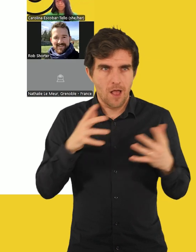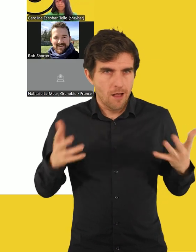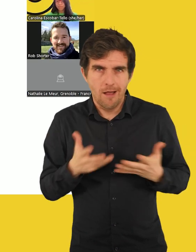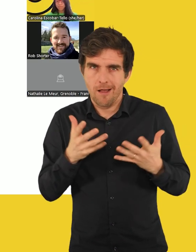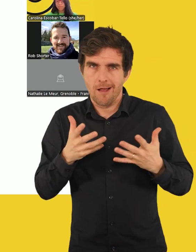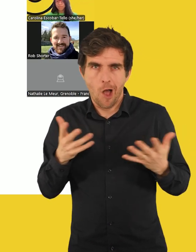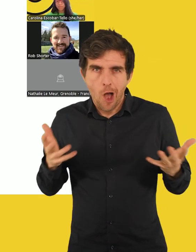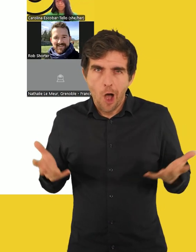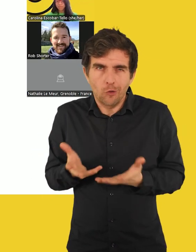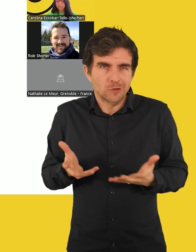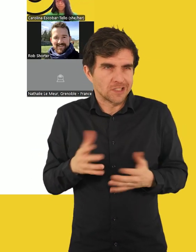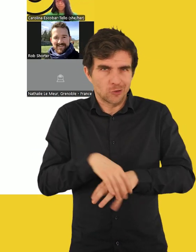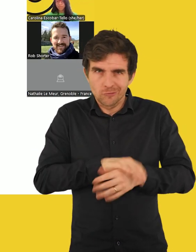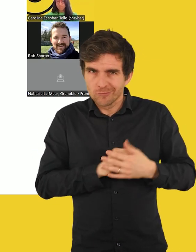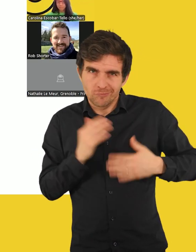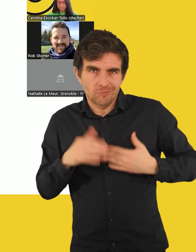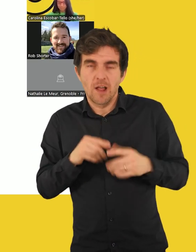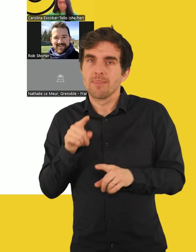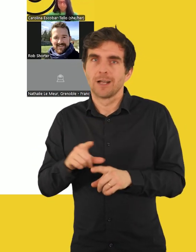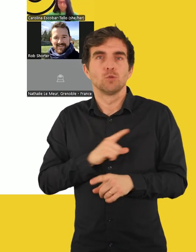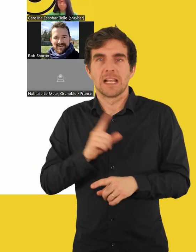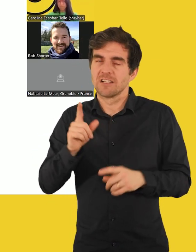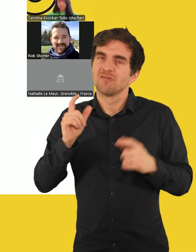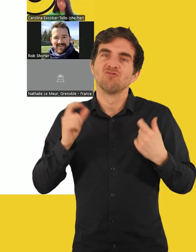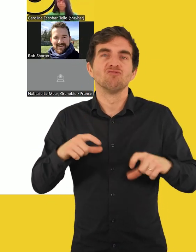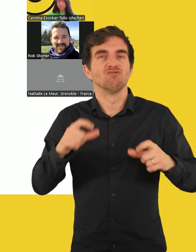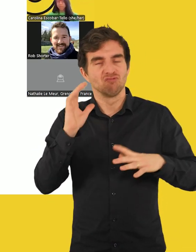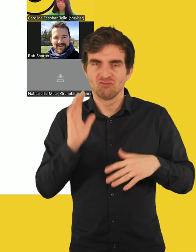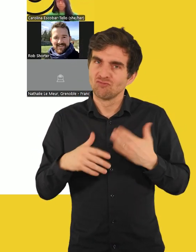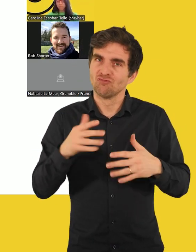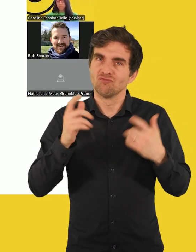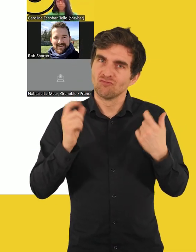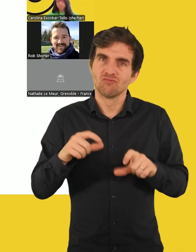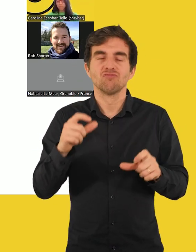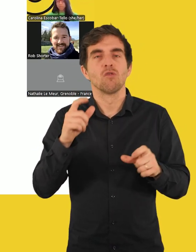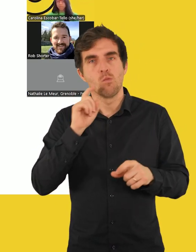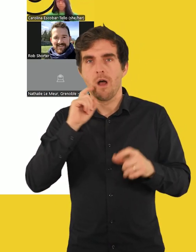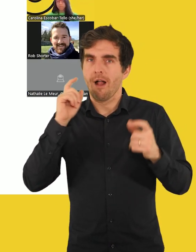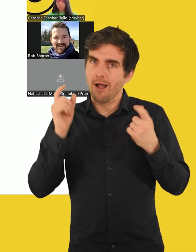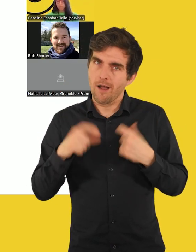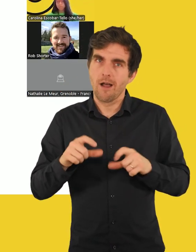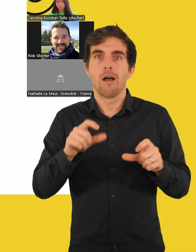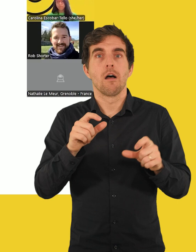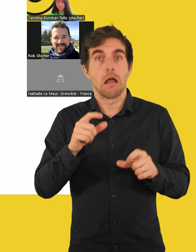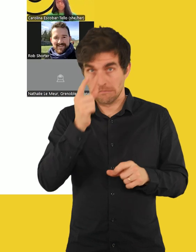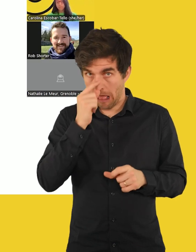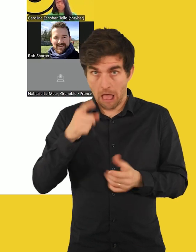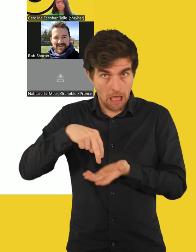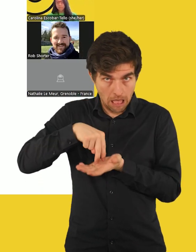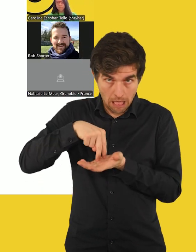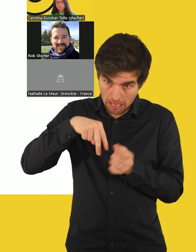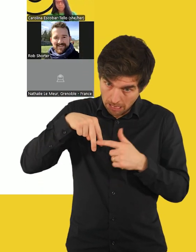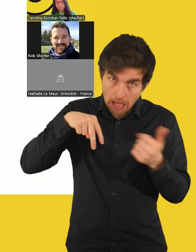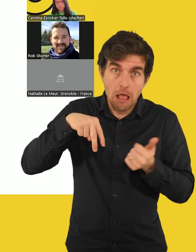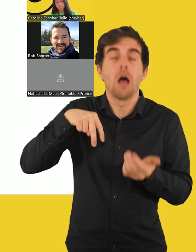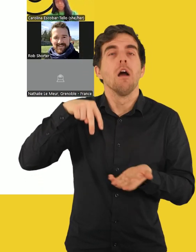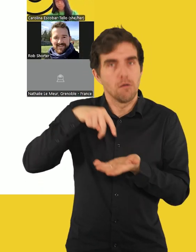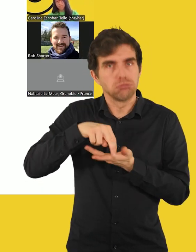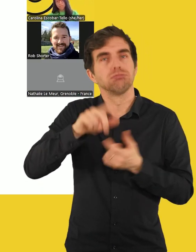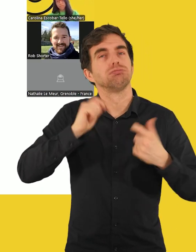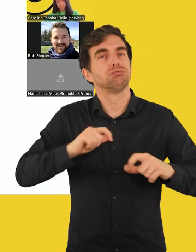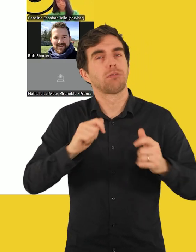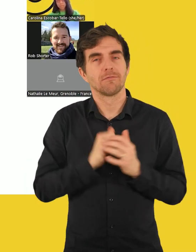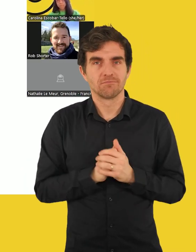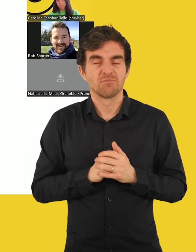inspiration, energy, and encouragement. They are the reasons I keep walking and will keep walking as long as my knees hold